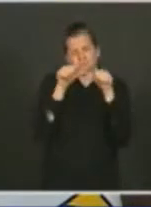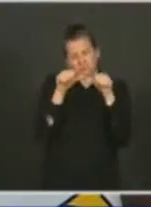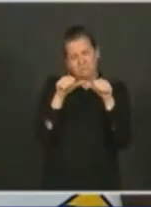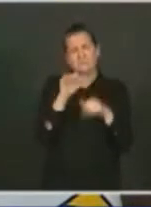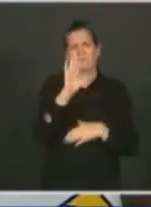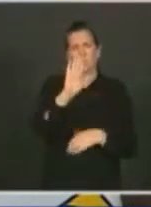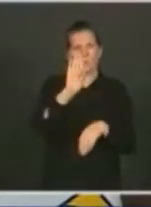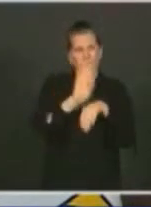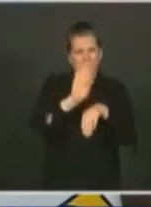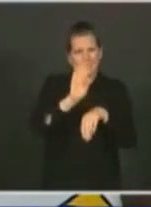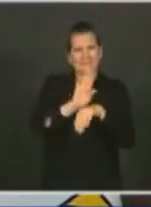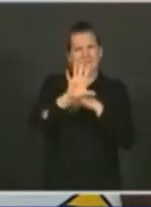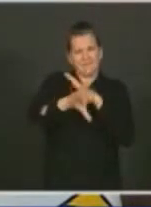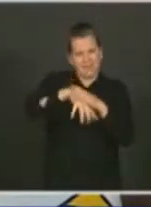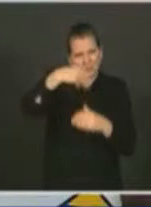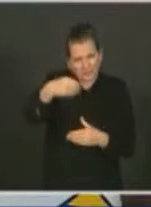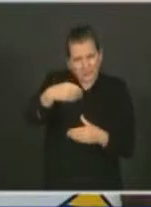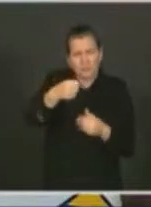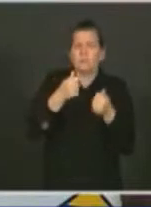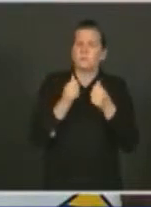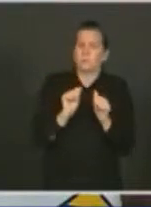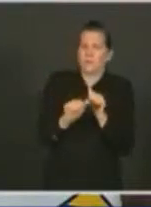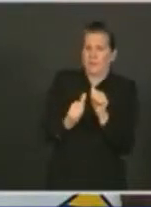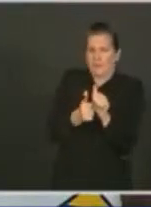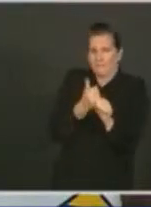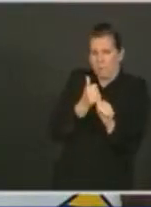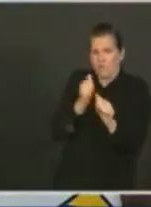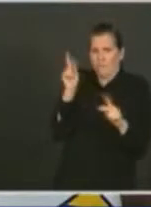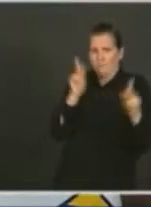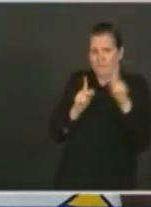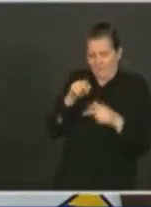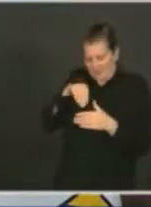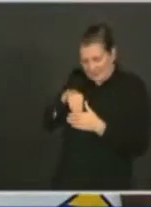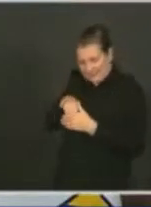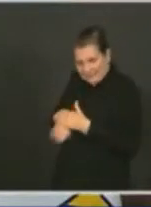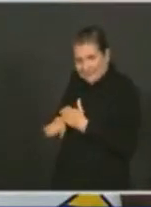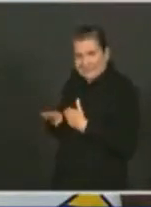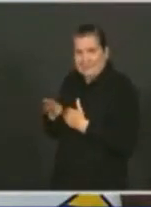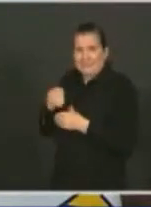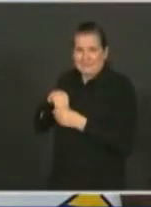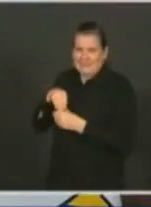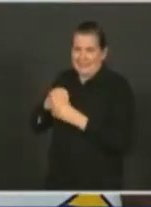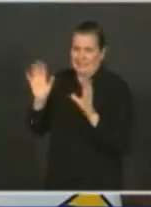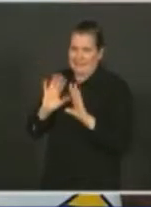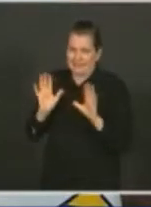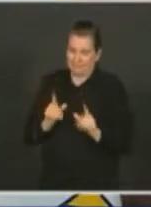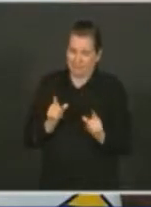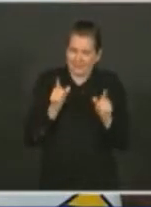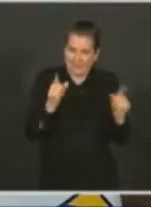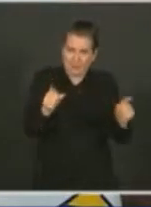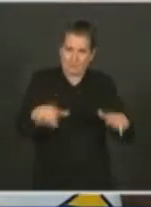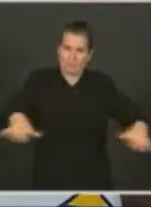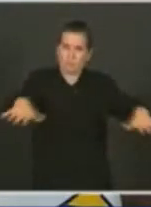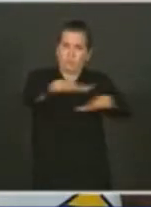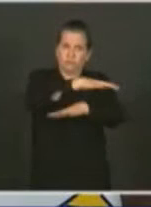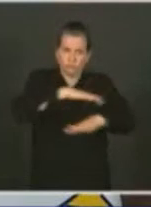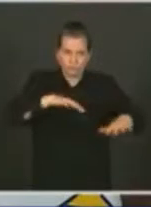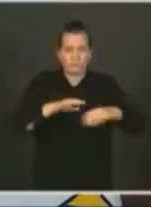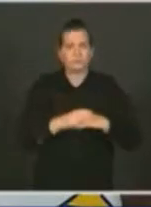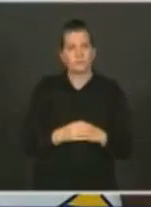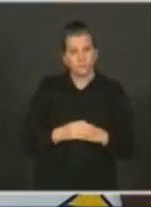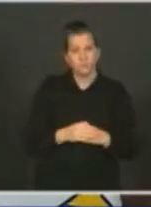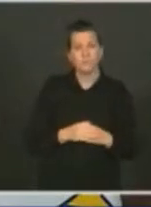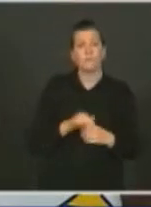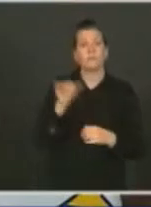outdoors. We still have the Take It Outside program. The other good news is we've been in touch with cities and